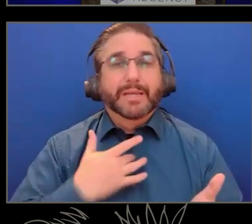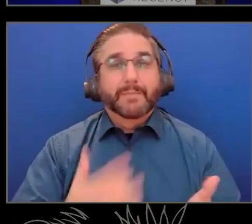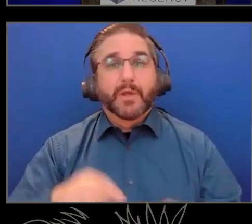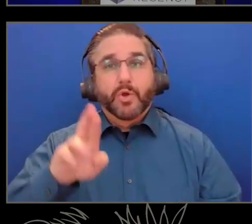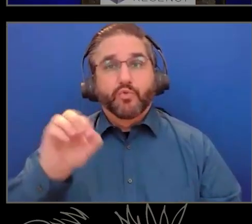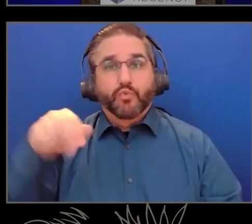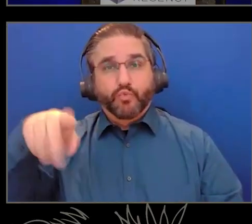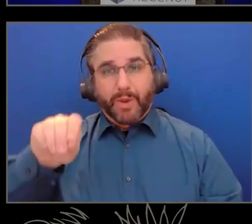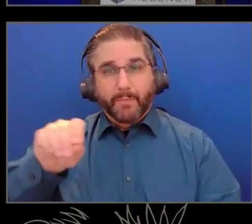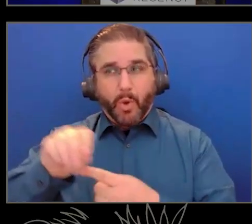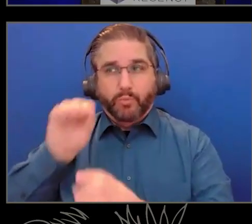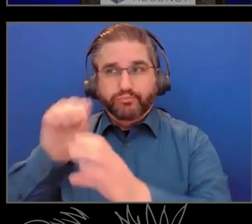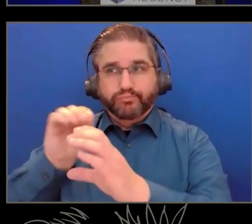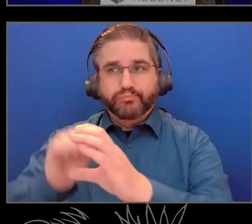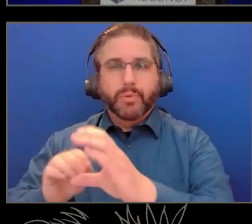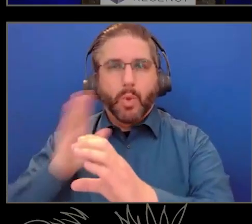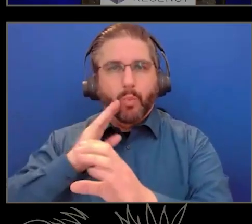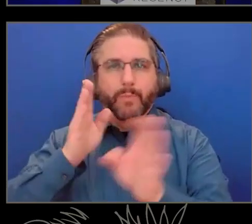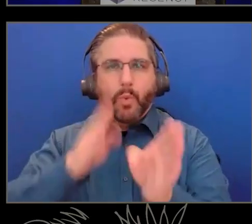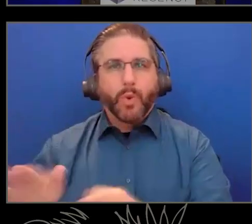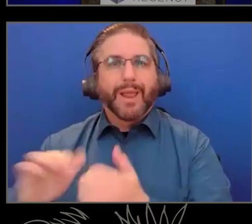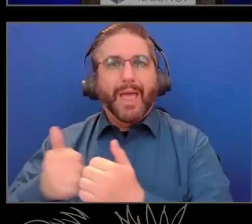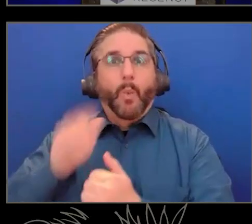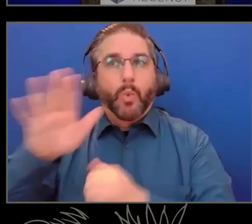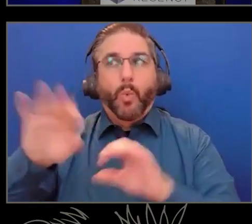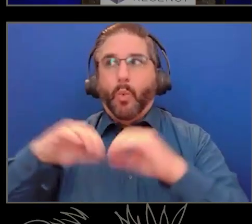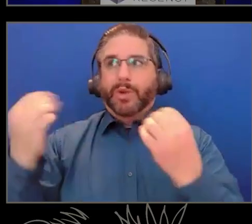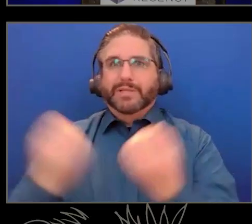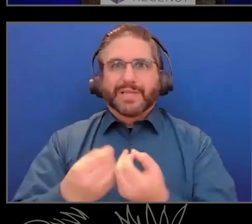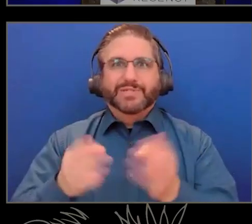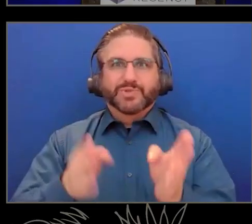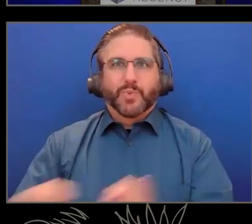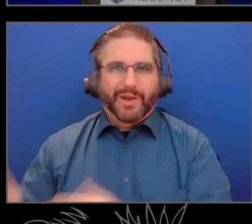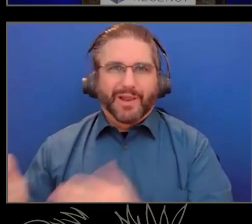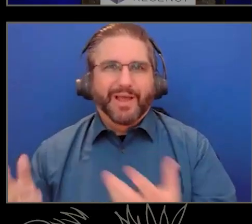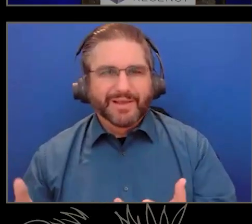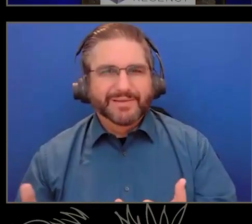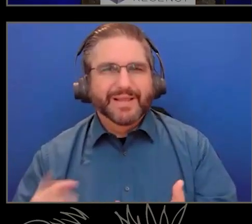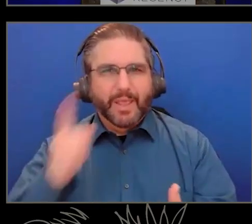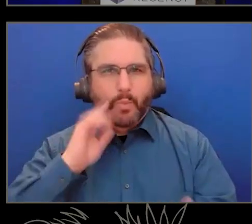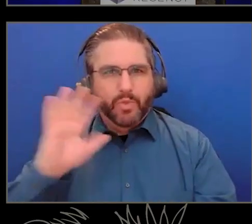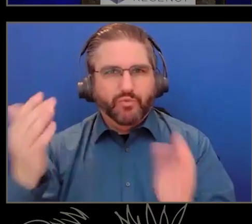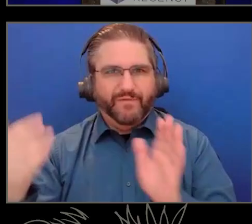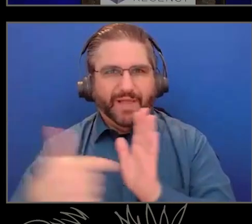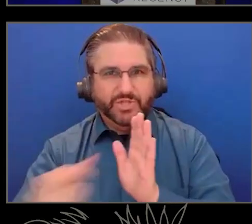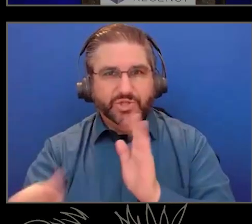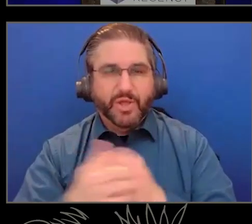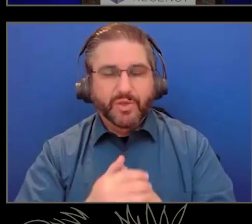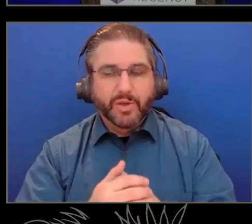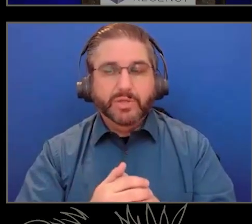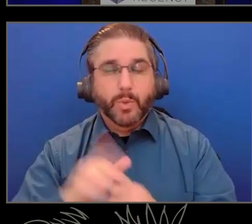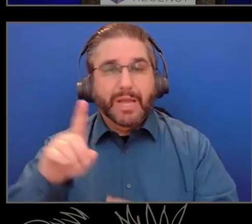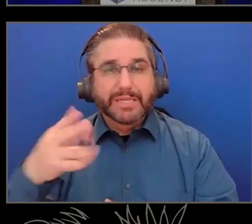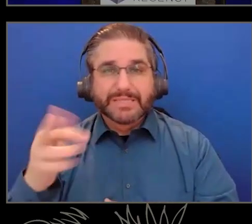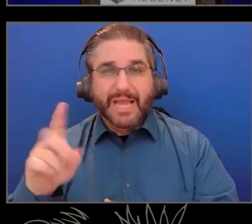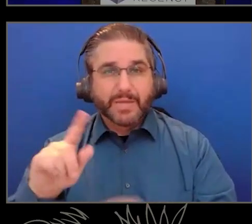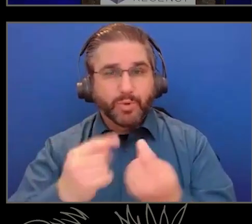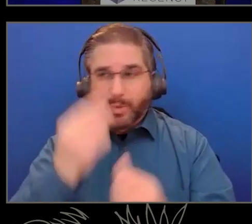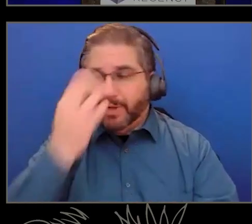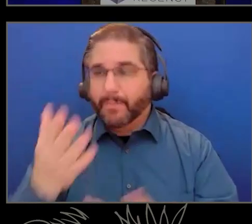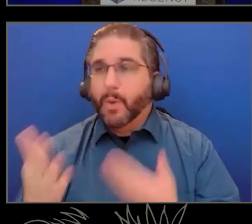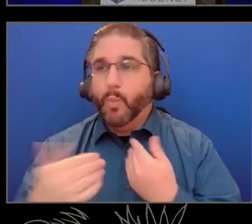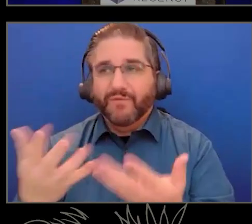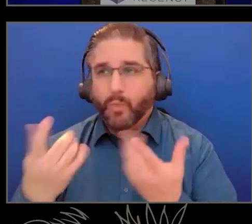be organized kind of the way that your org is organized. This usually becomes a reflection of the two. So we're going to say, dashboard team, you can do whatever you want. Just give us a